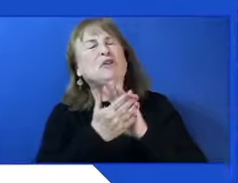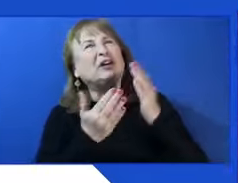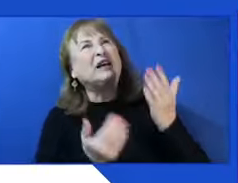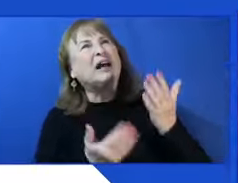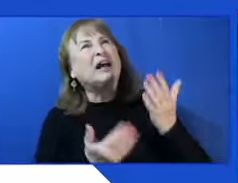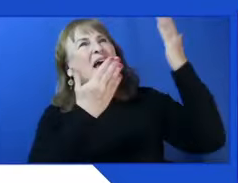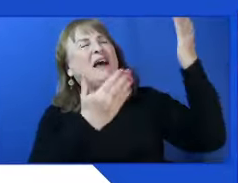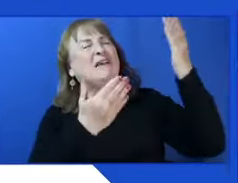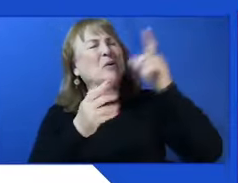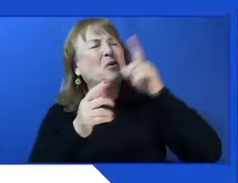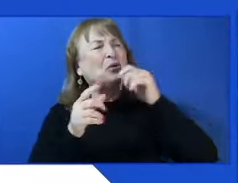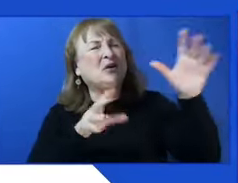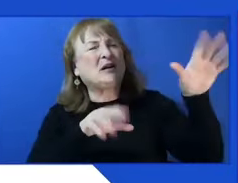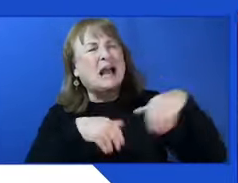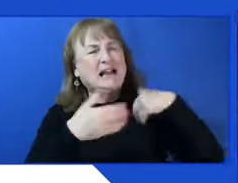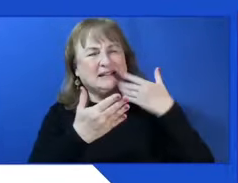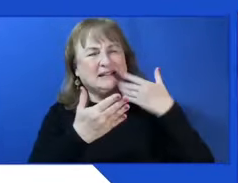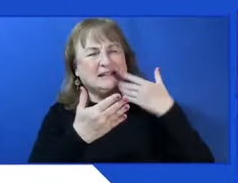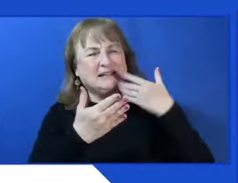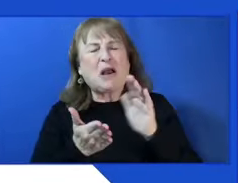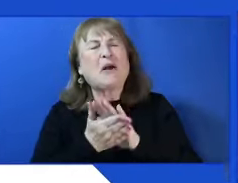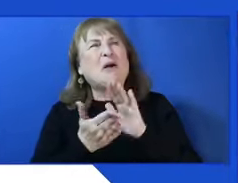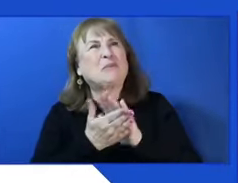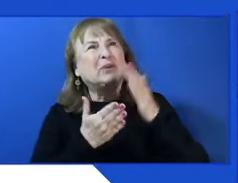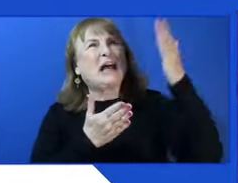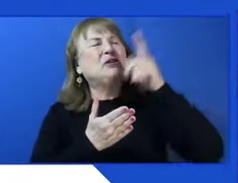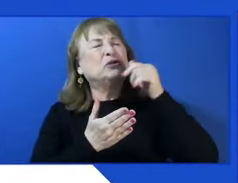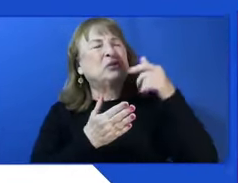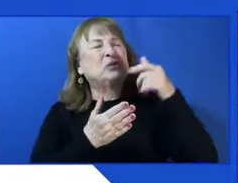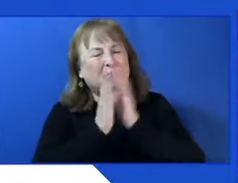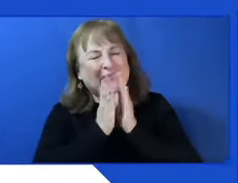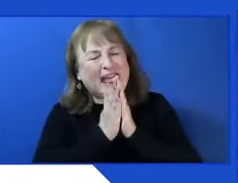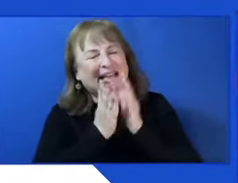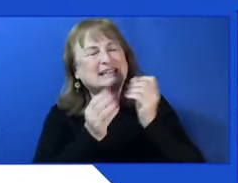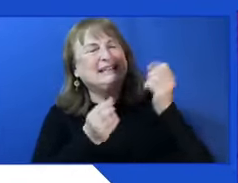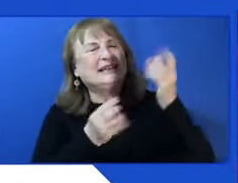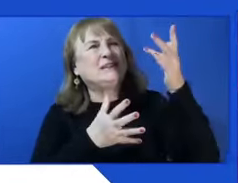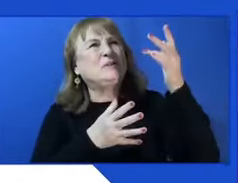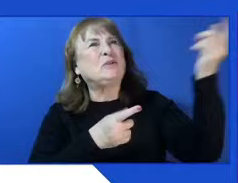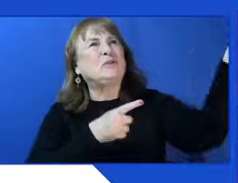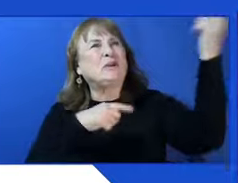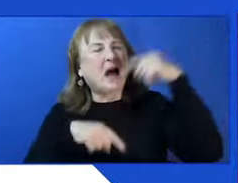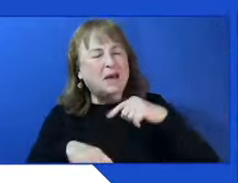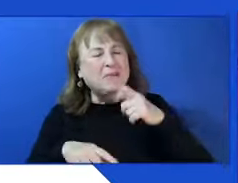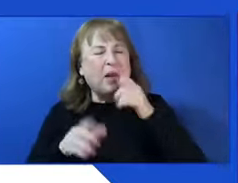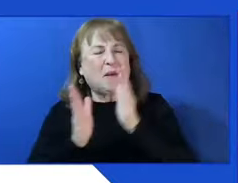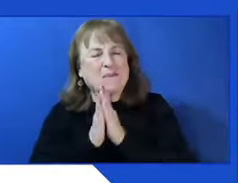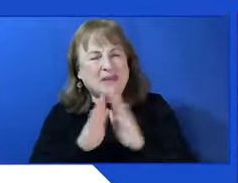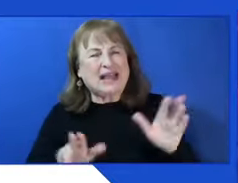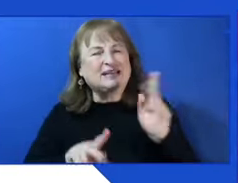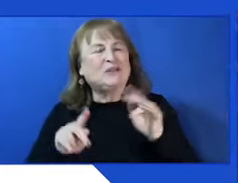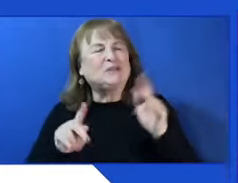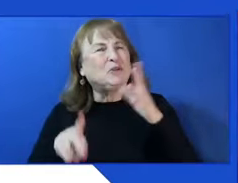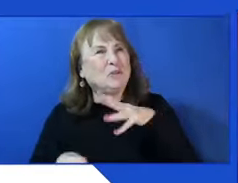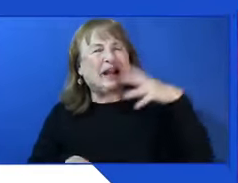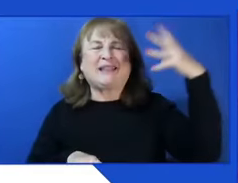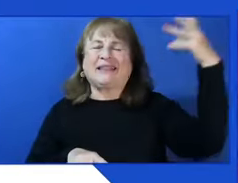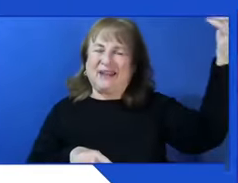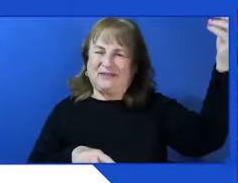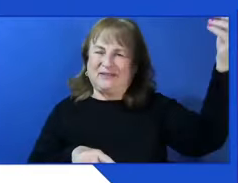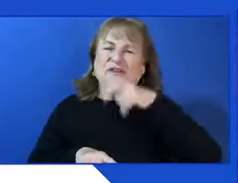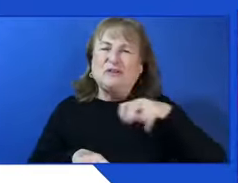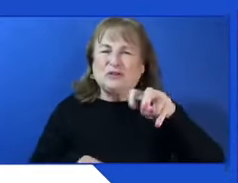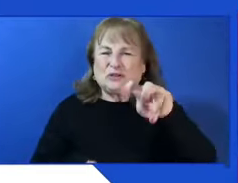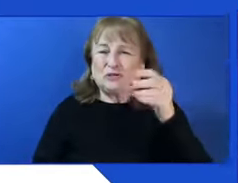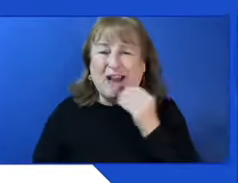b'voecha, Baruch atah b'tzeitecha. Blessed were you in coming. Blessed may you be in your travels